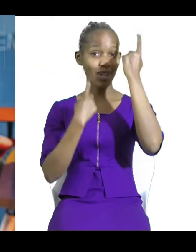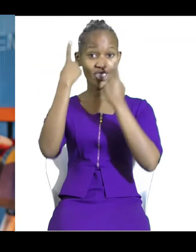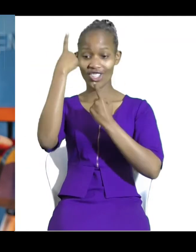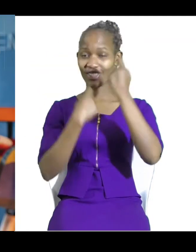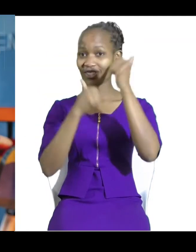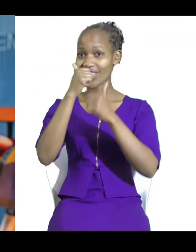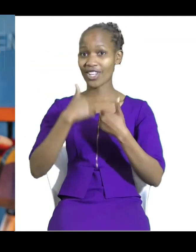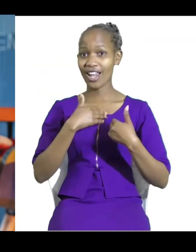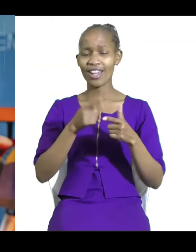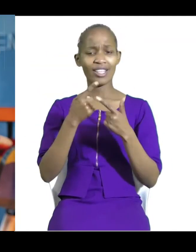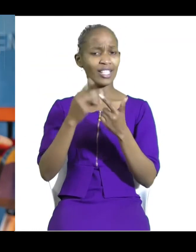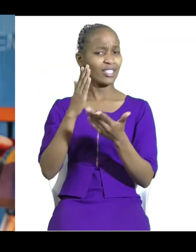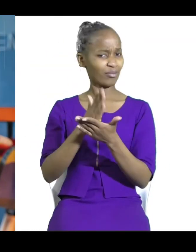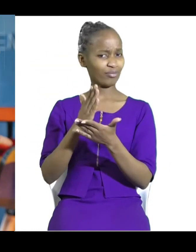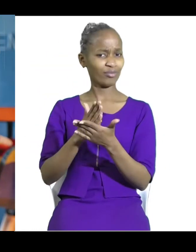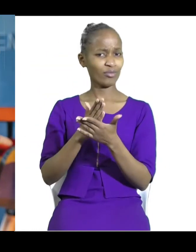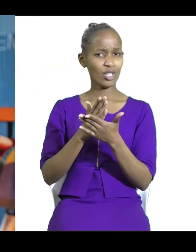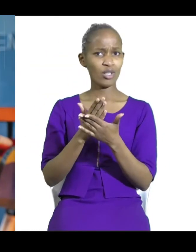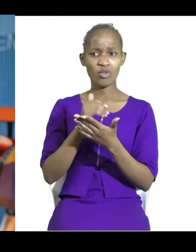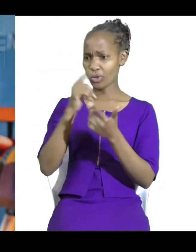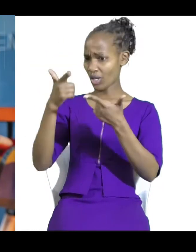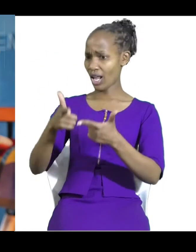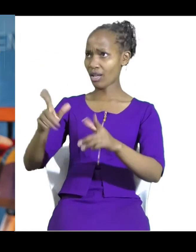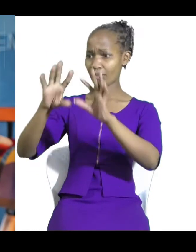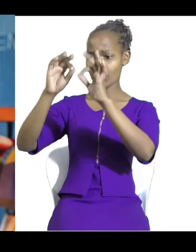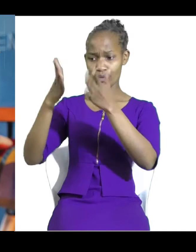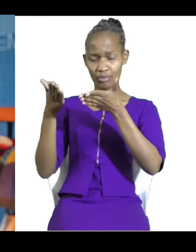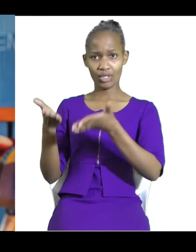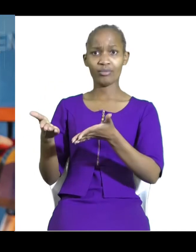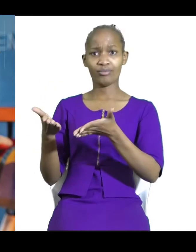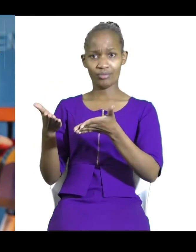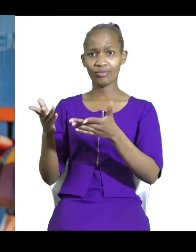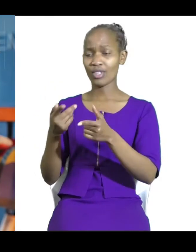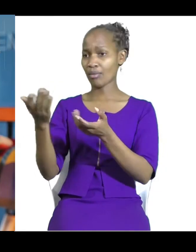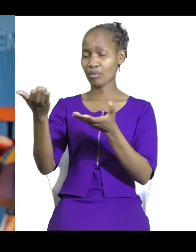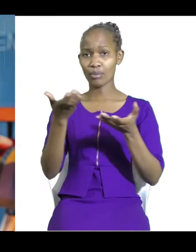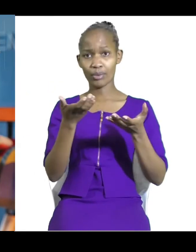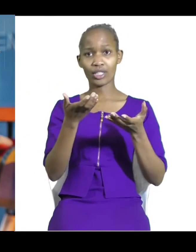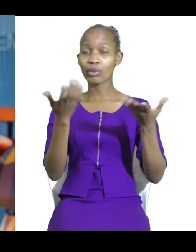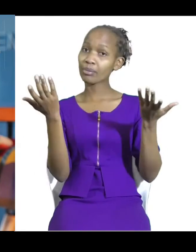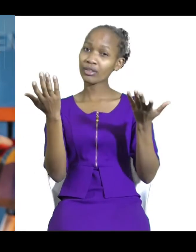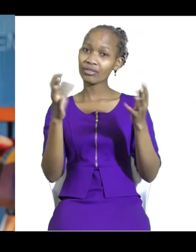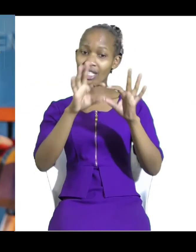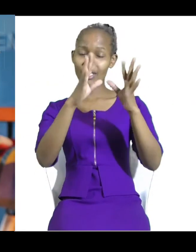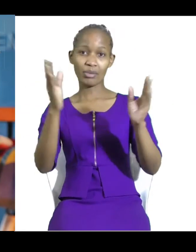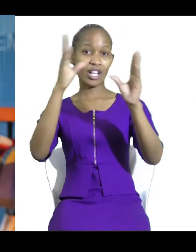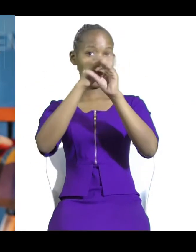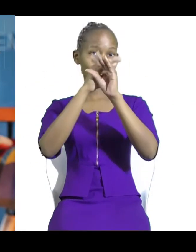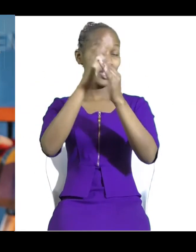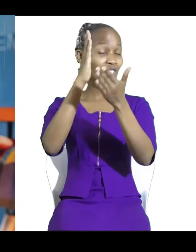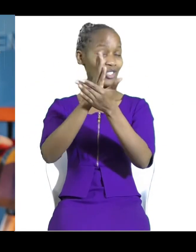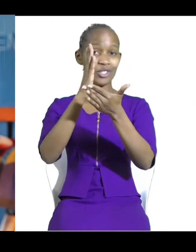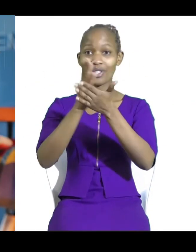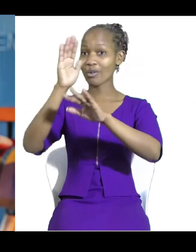impressions on the face. So we realize that when we remove an interpreter and out of the room and bring the interpreter virtually, it will